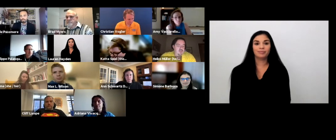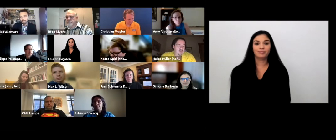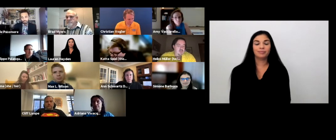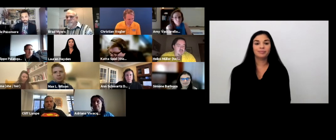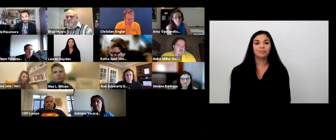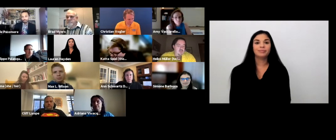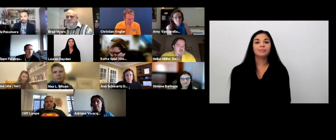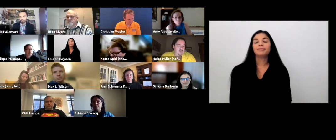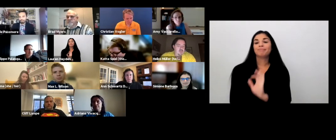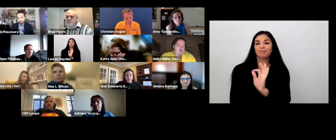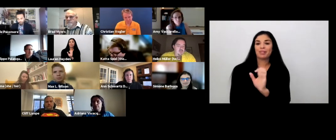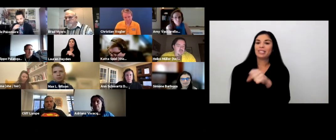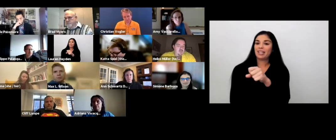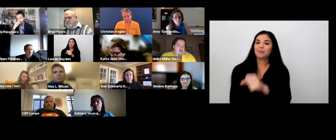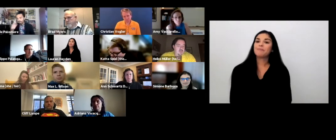Perfect. Yeah.